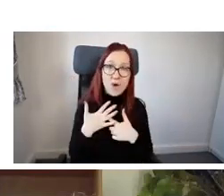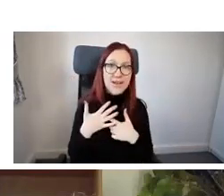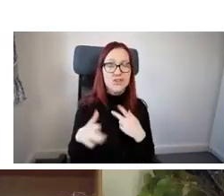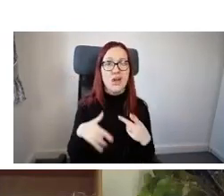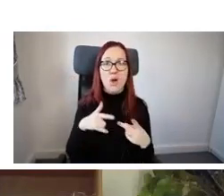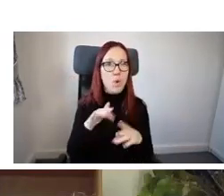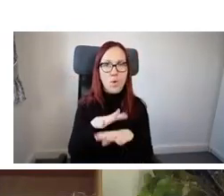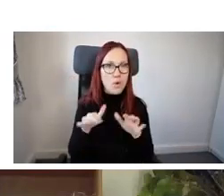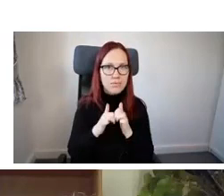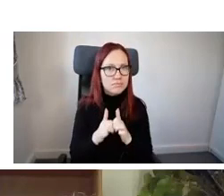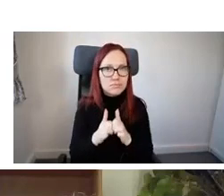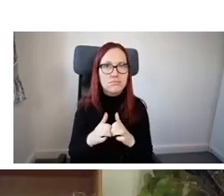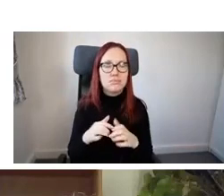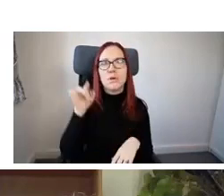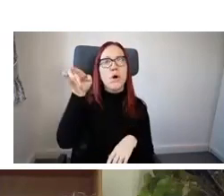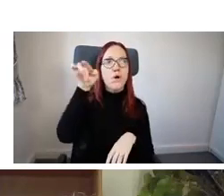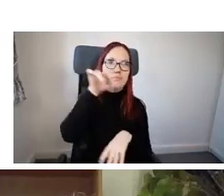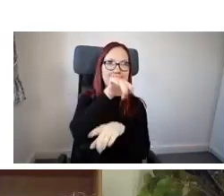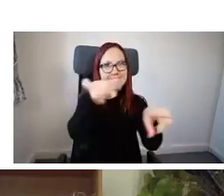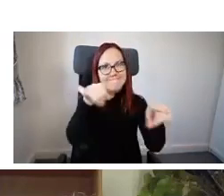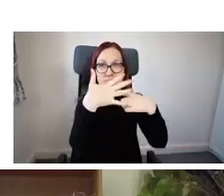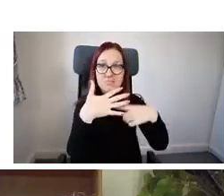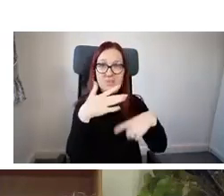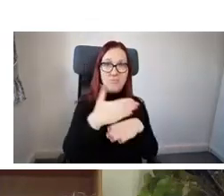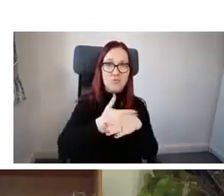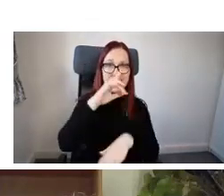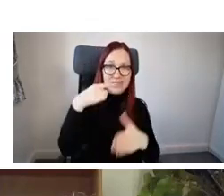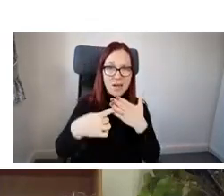is pre-decided, and they wouldn't have a lot of say in it.